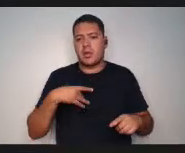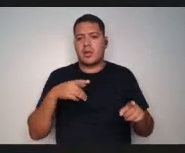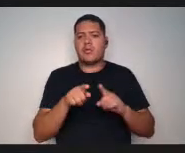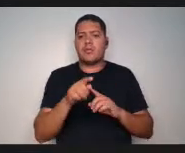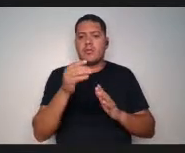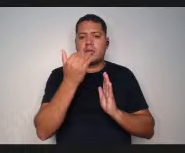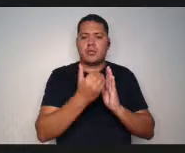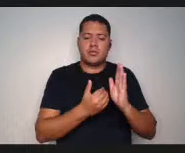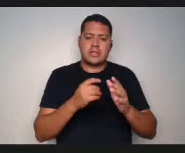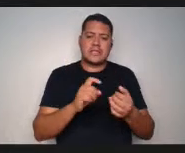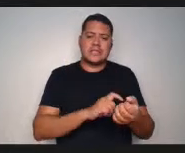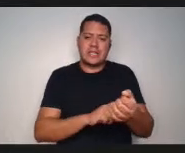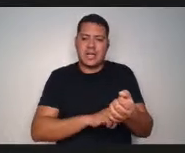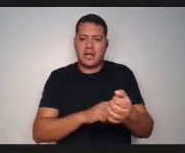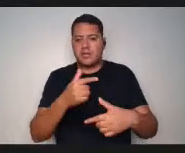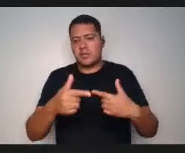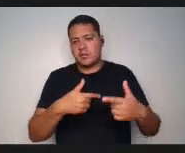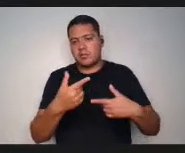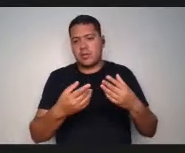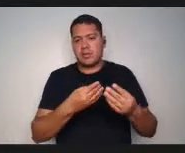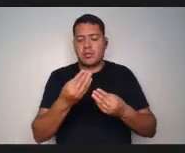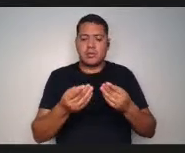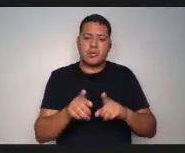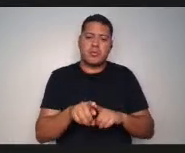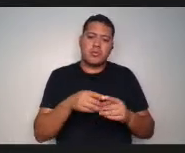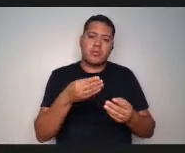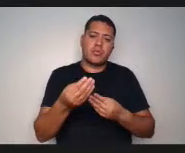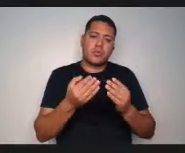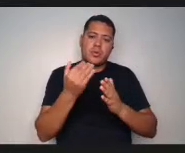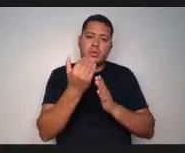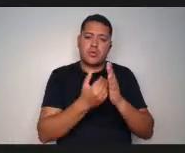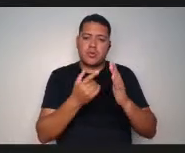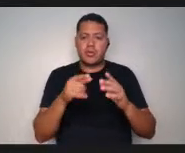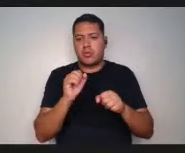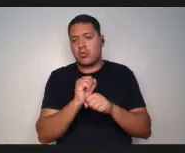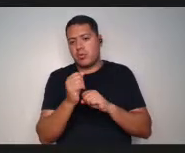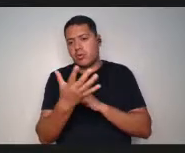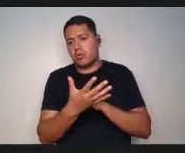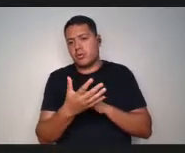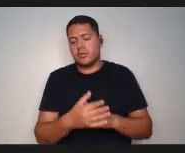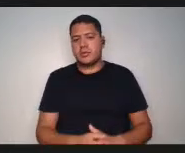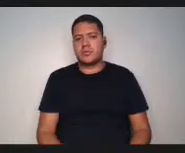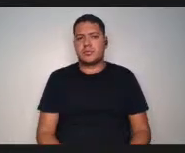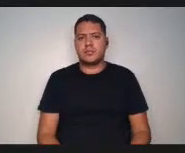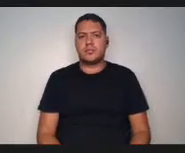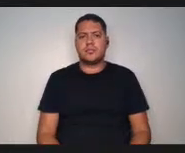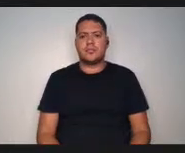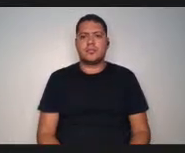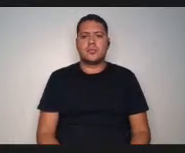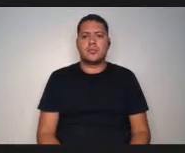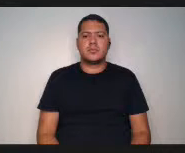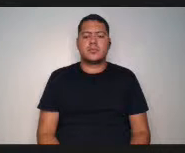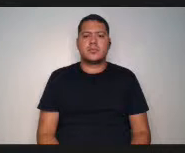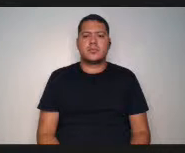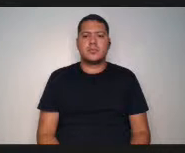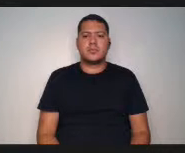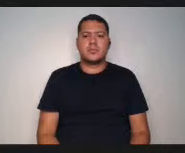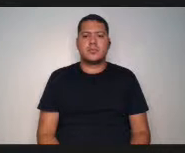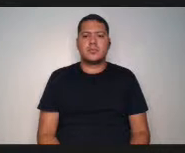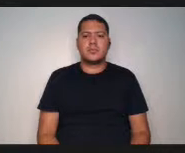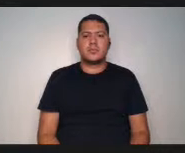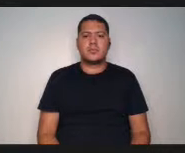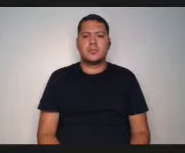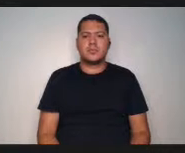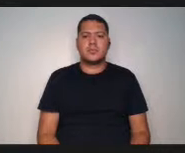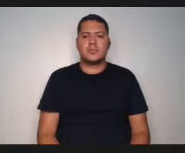unions have been able to address health and safety during COVID-19. Unfortunately, these are often not scientifically studied to determine